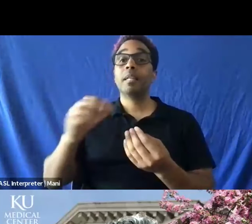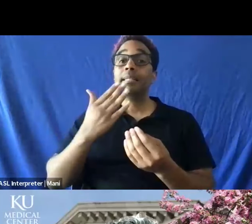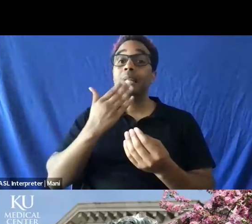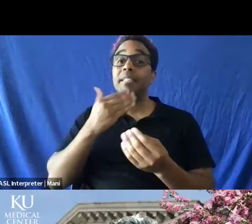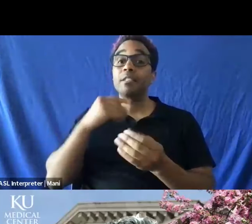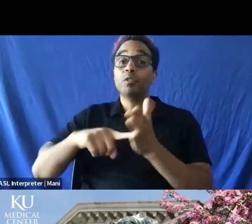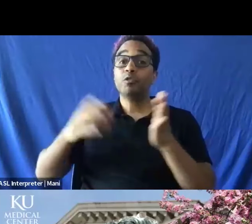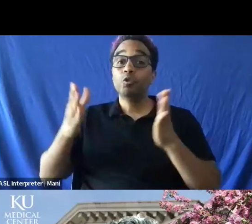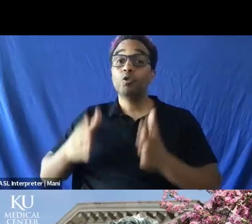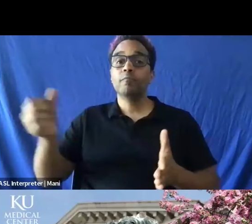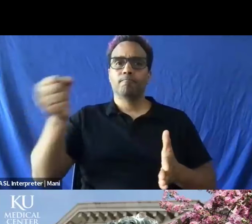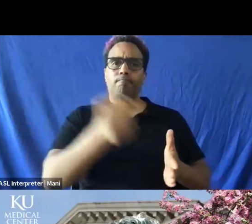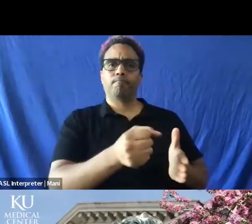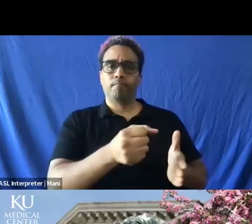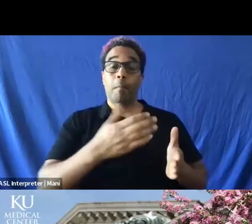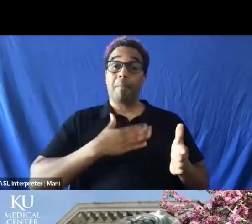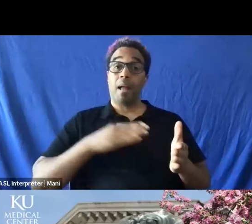seat.